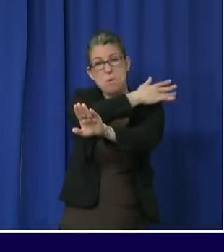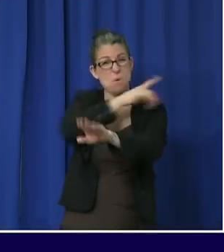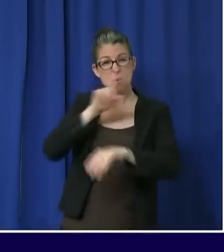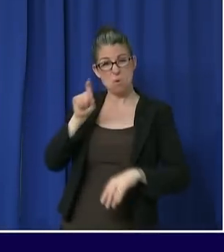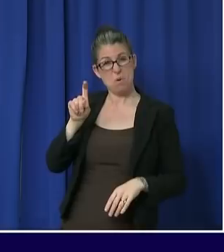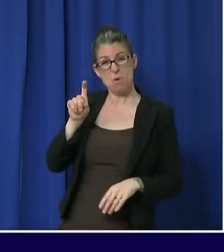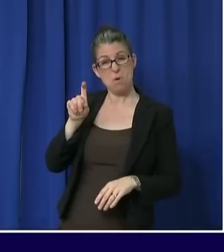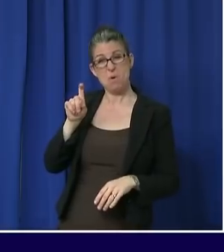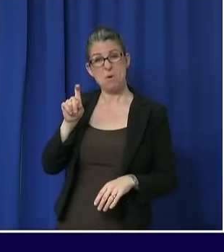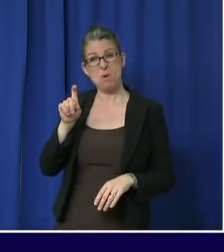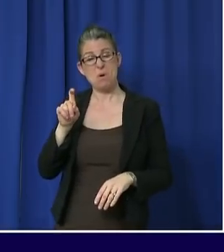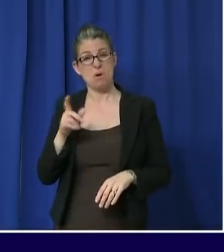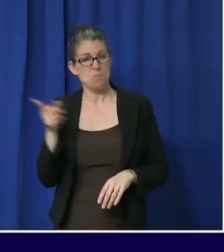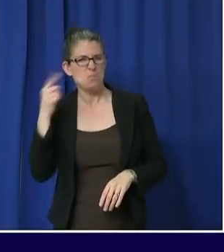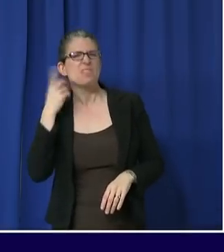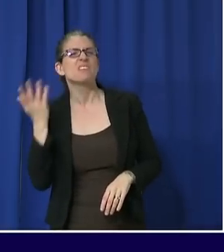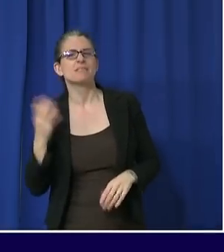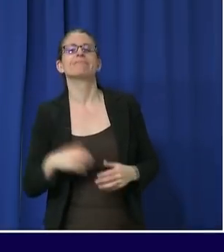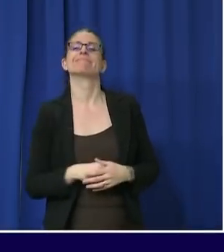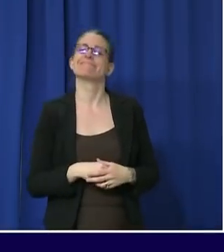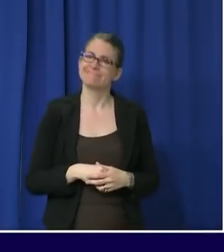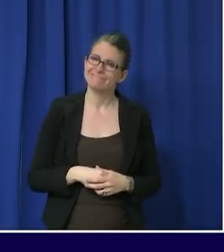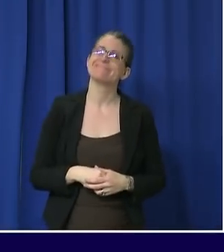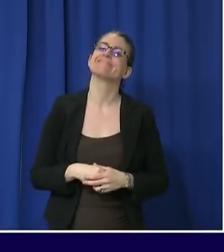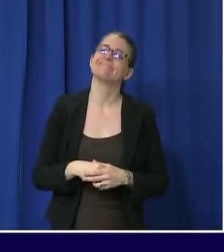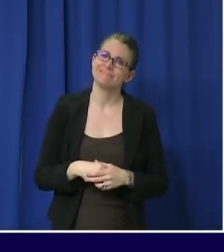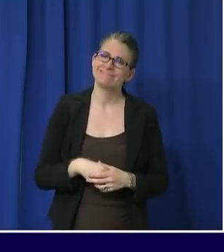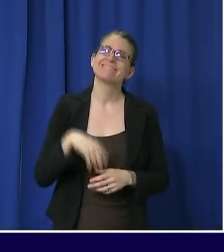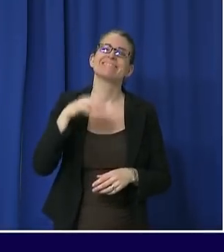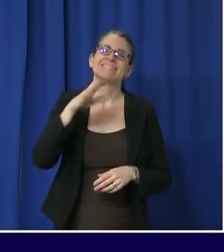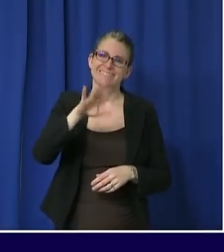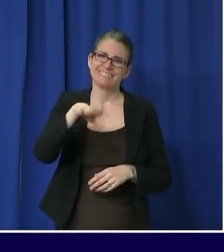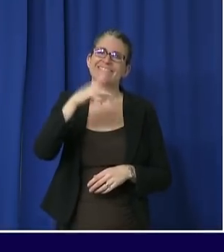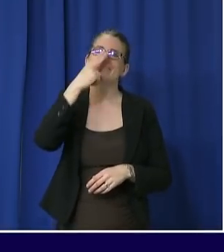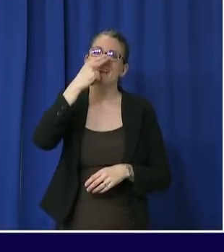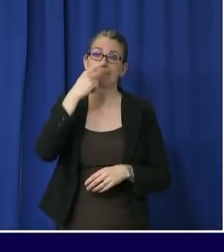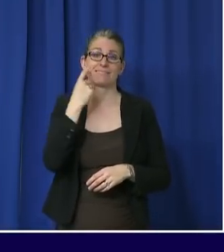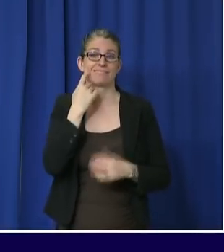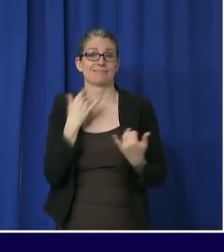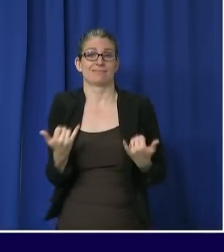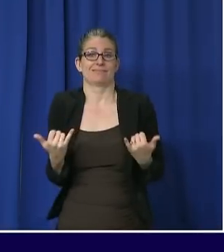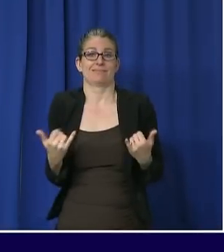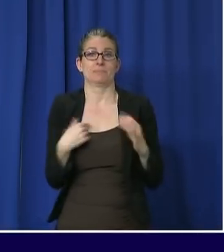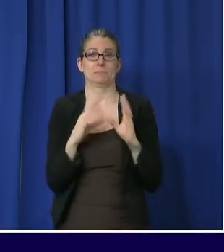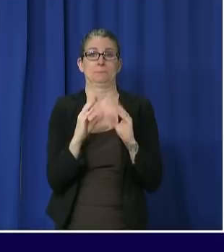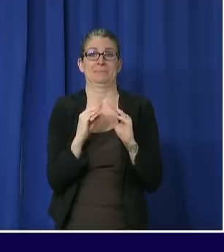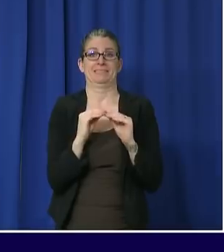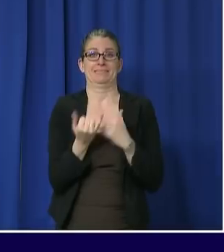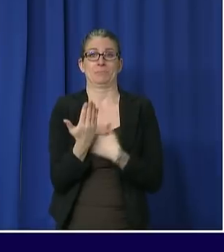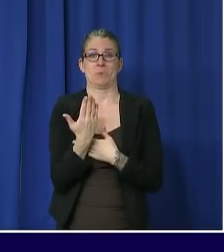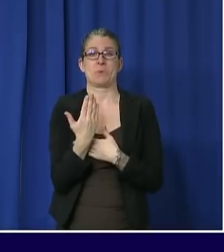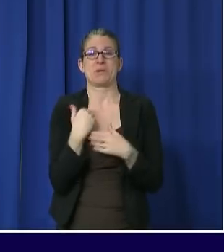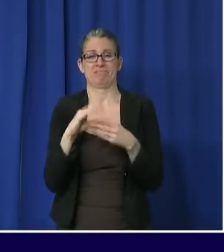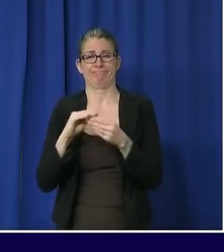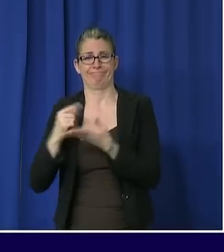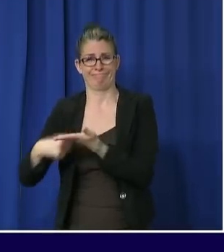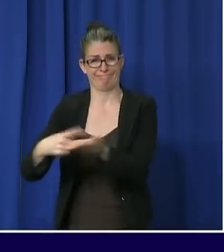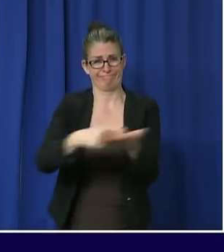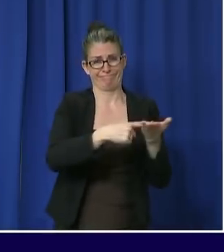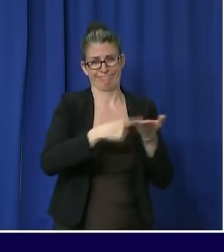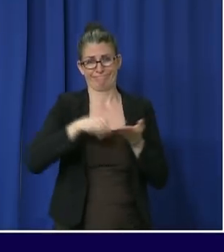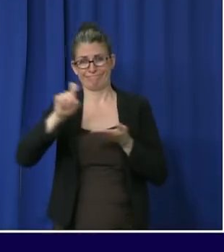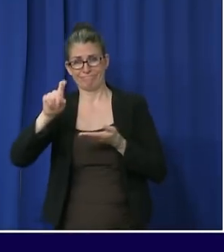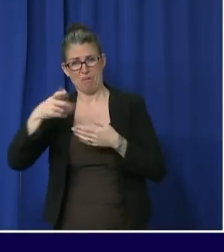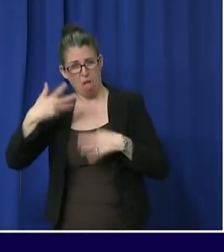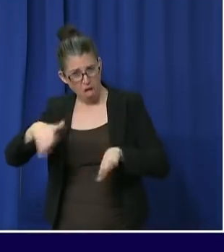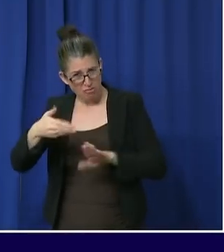ago. The question is whether COVID-19 may have been in Maine or before the first case was diagnosed. It's difficult to say,